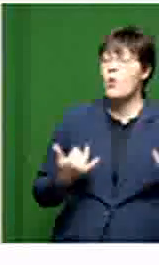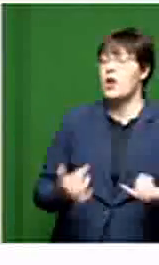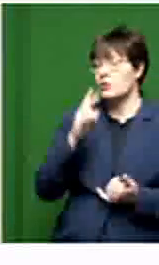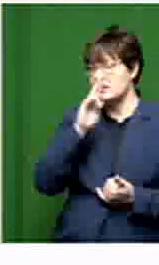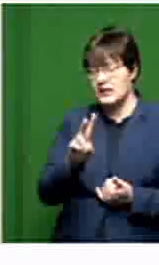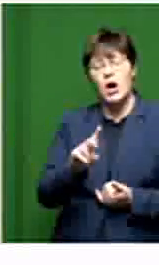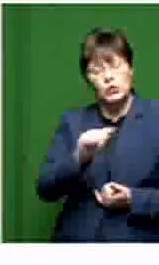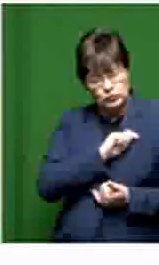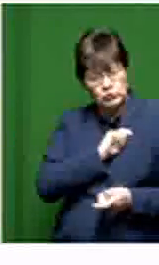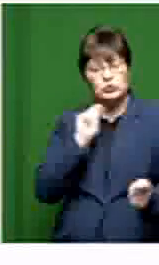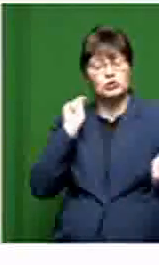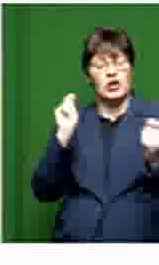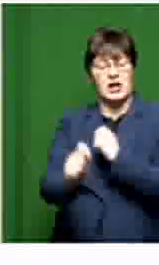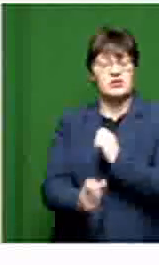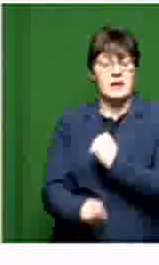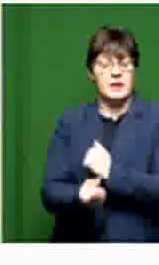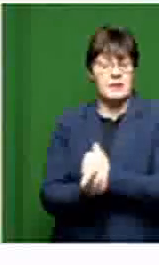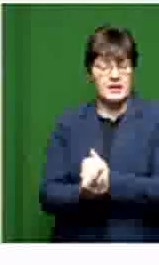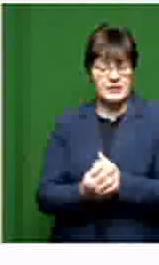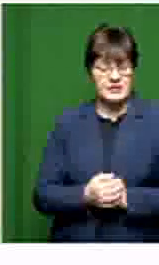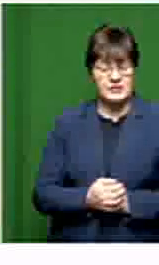some real meaningful change in this regard?